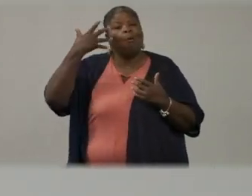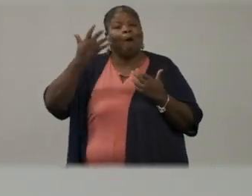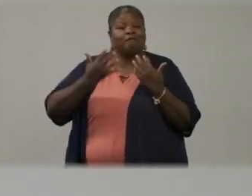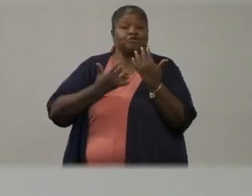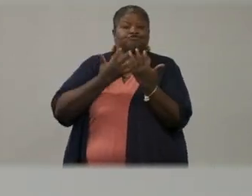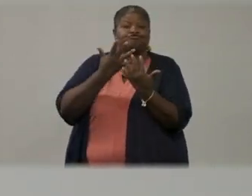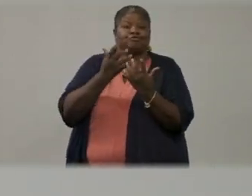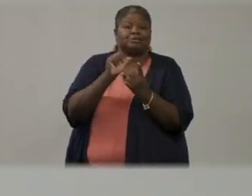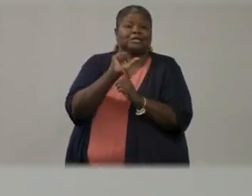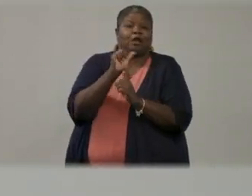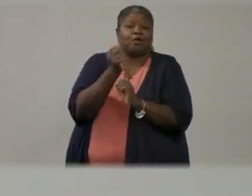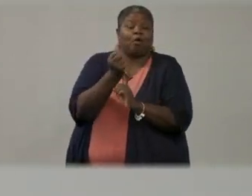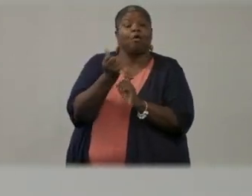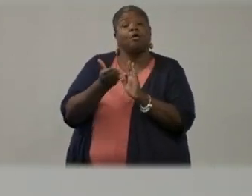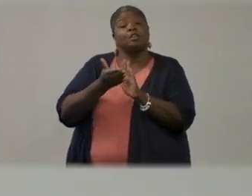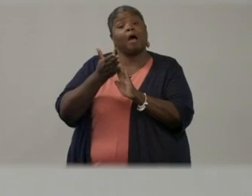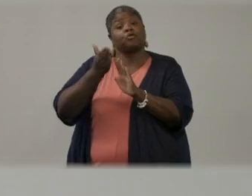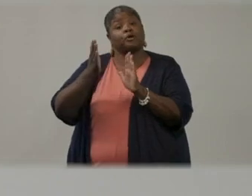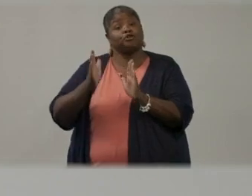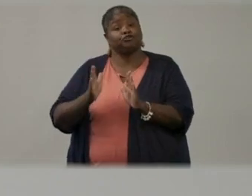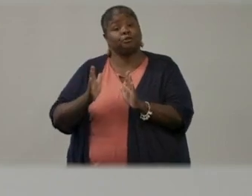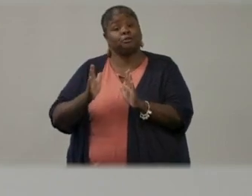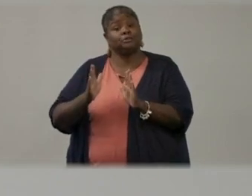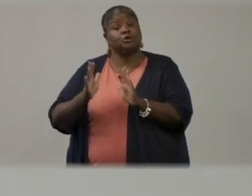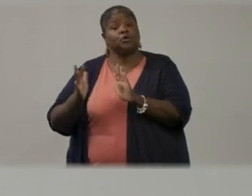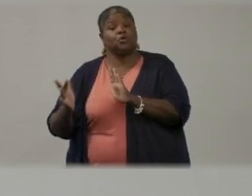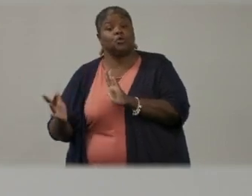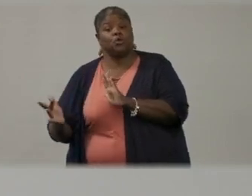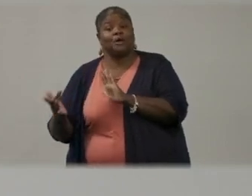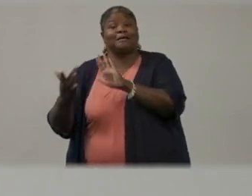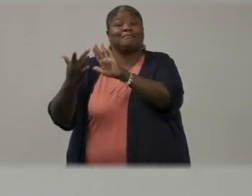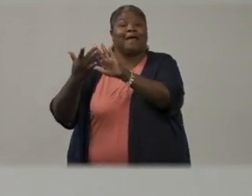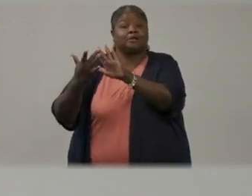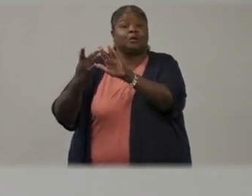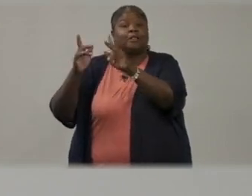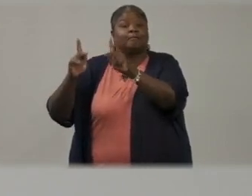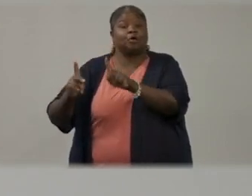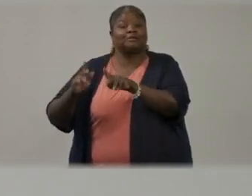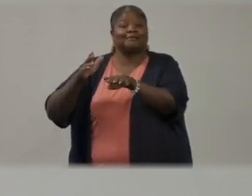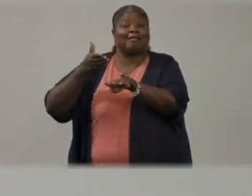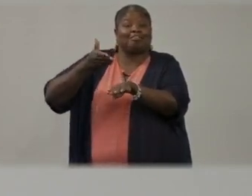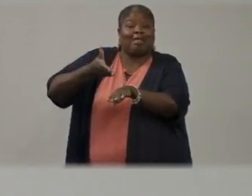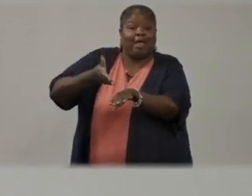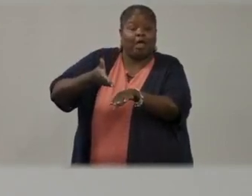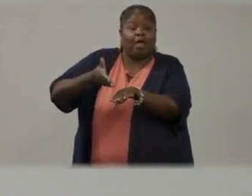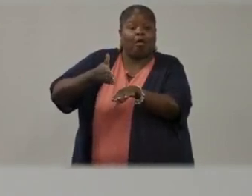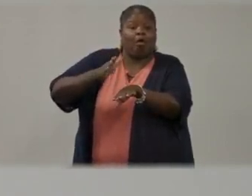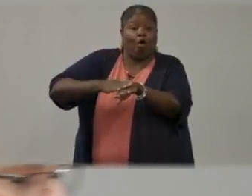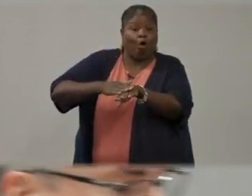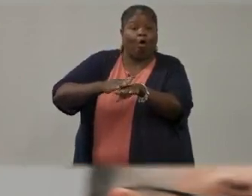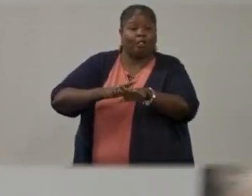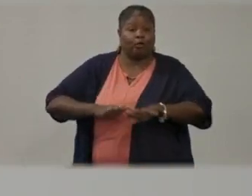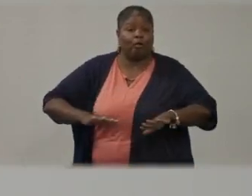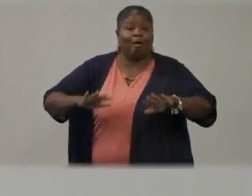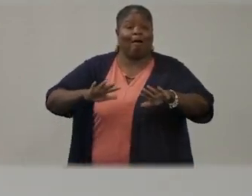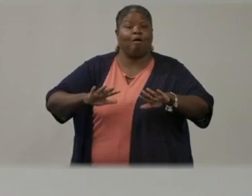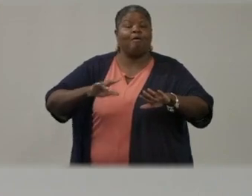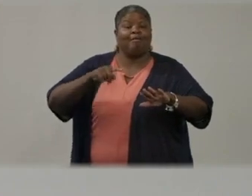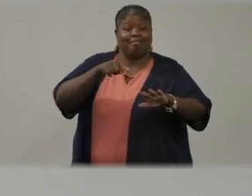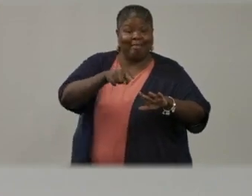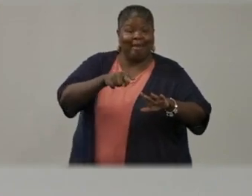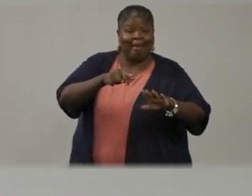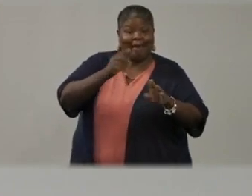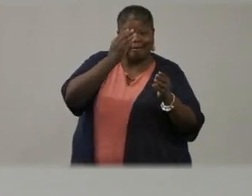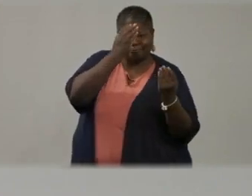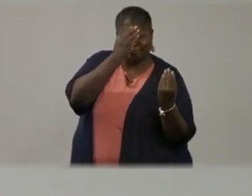Your operations is someone that's going to be in connection with someone that's on boots on the ground, and they get the full picture of what's